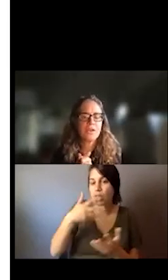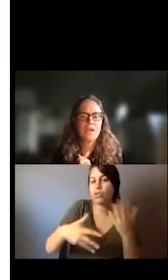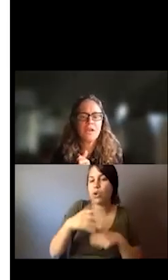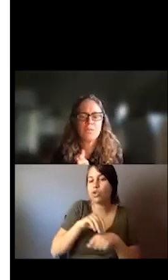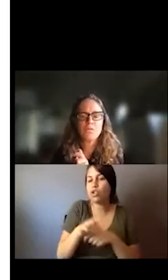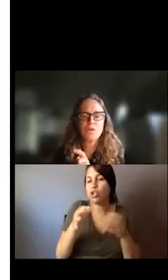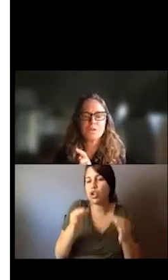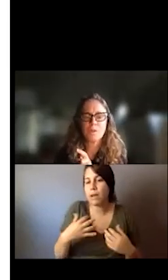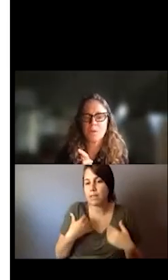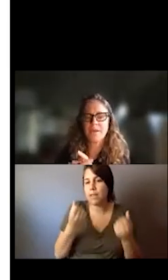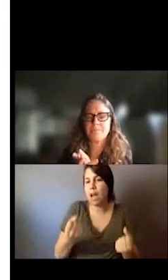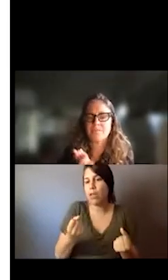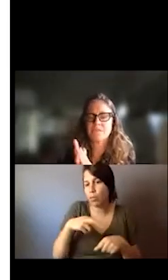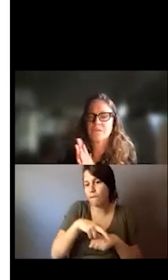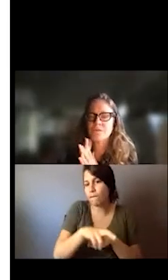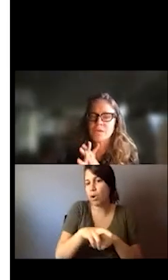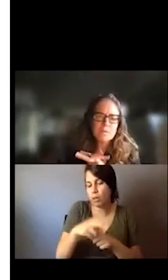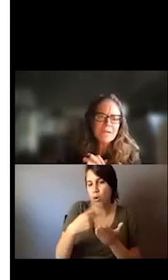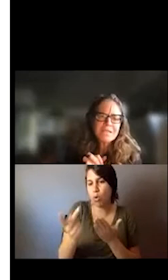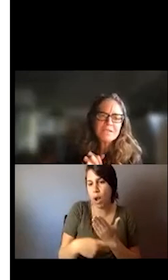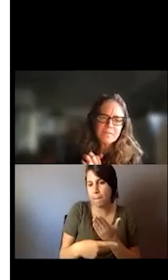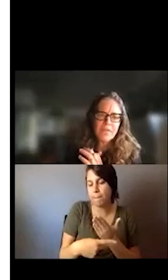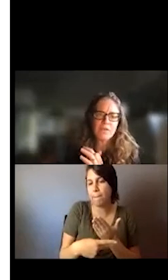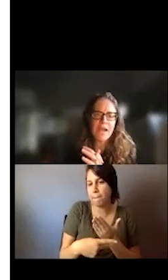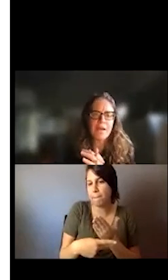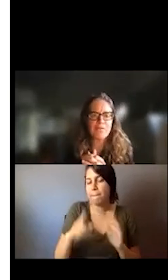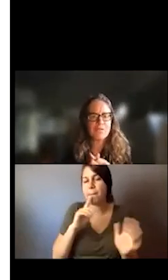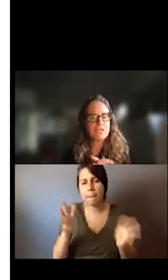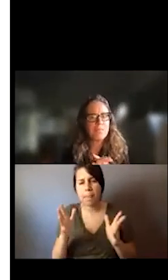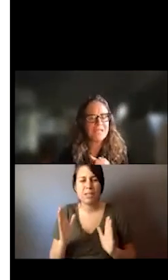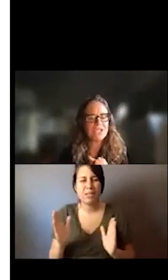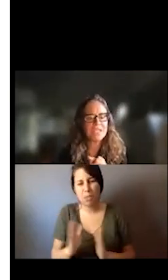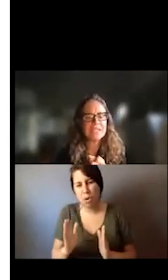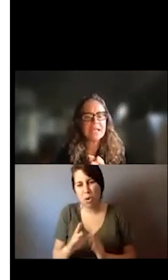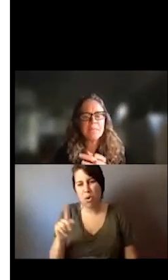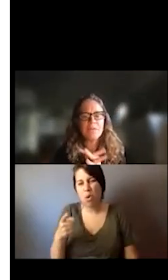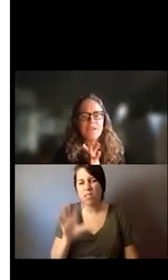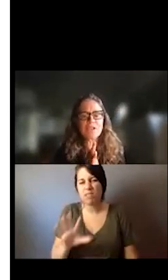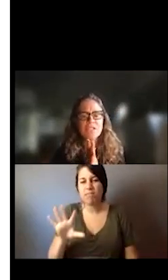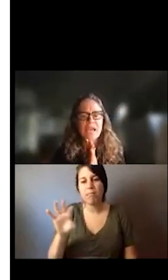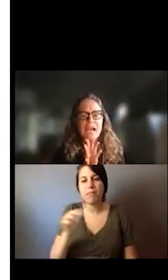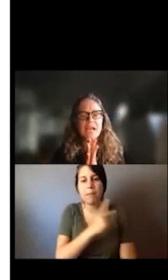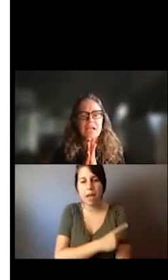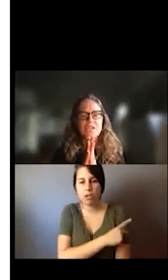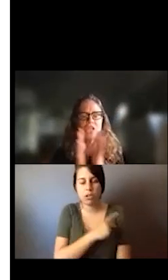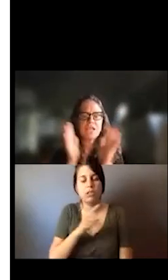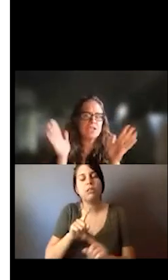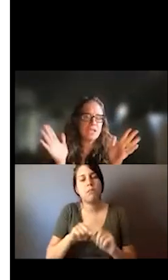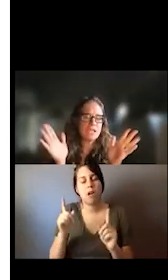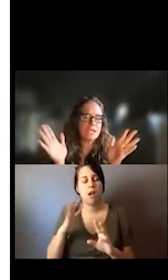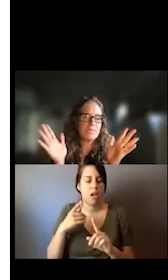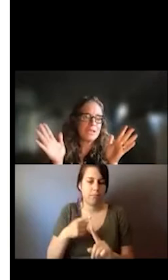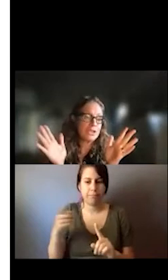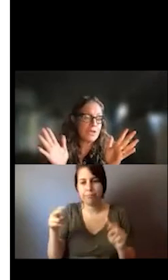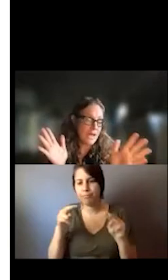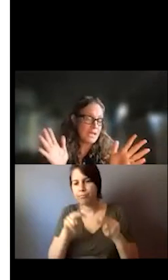health referrals program. So it was relatively small. They only had about 50 patients, but they looked at a